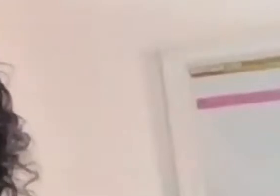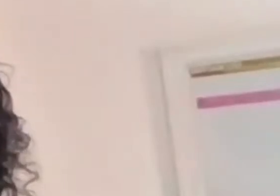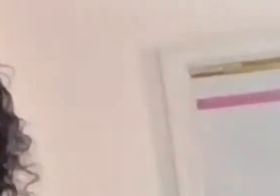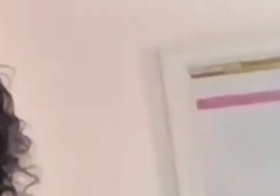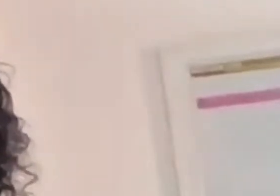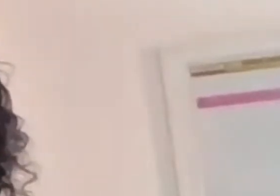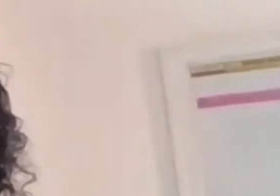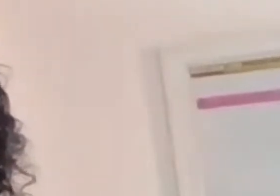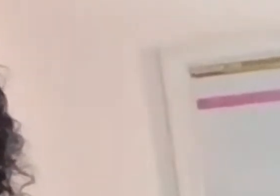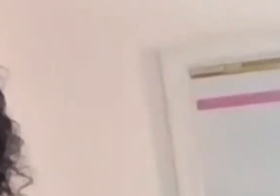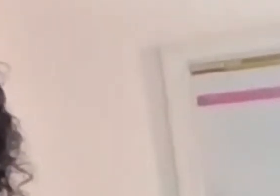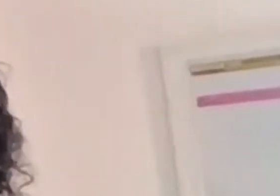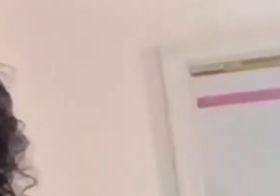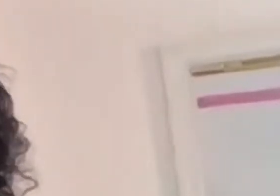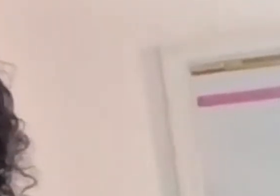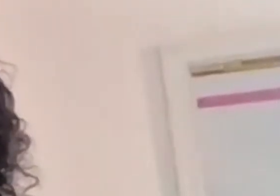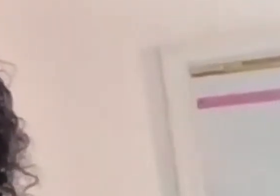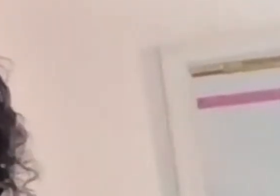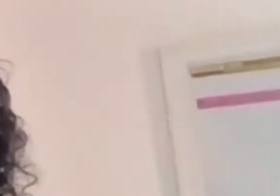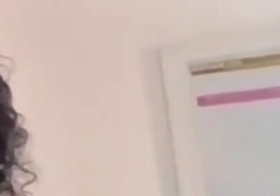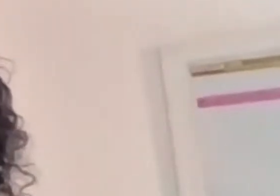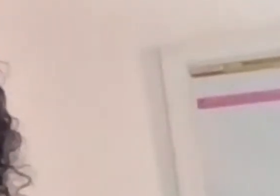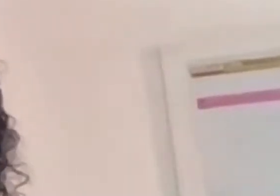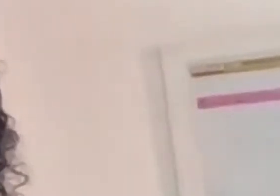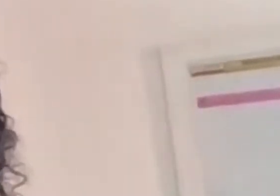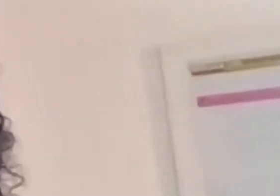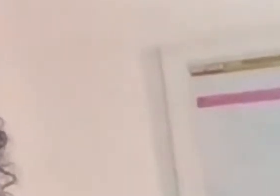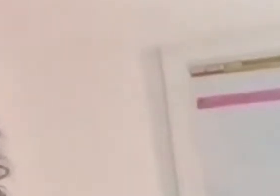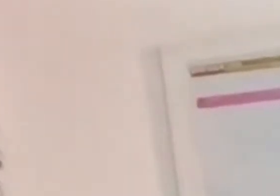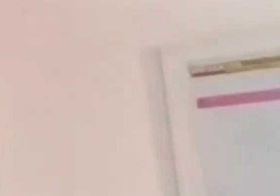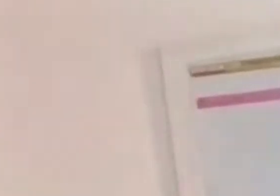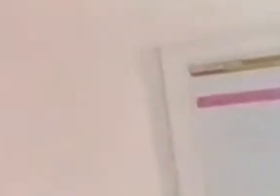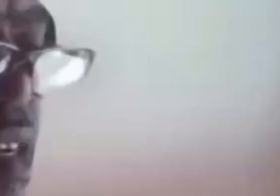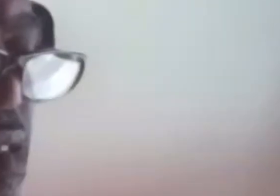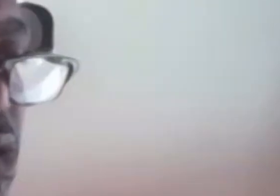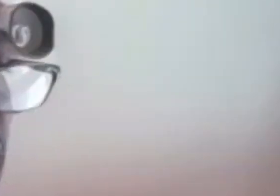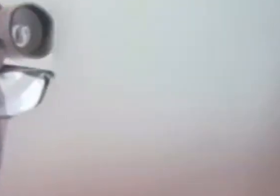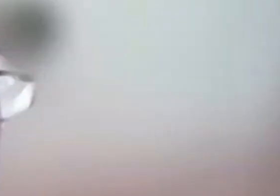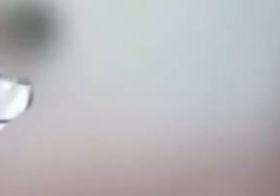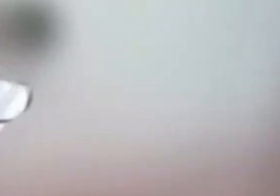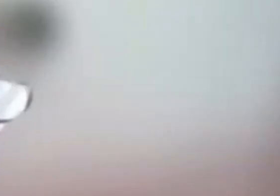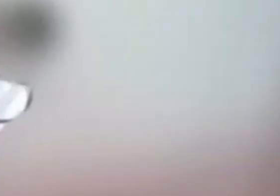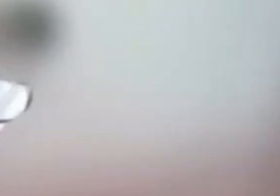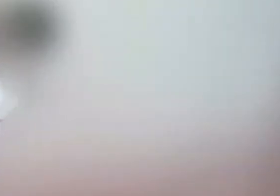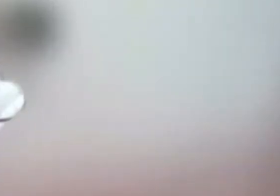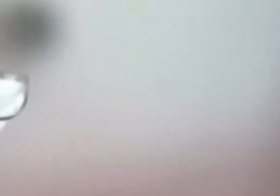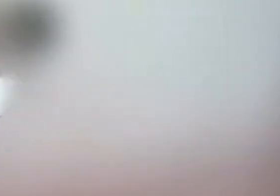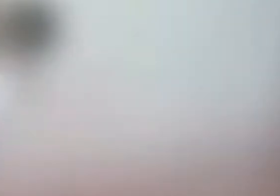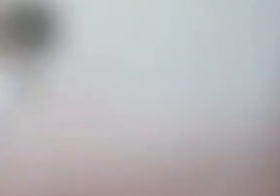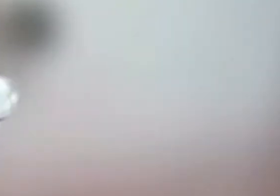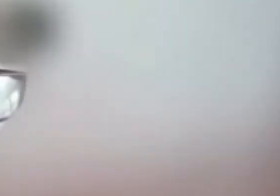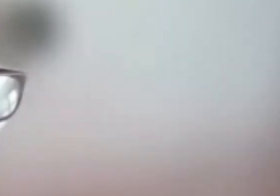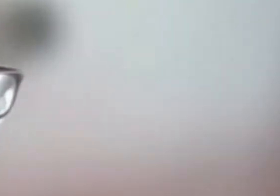So over to you, Arthur, for confirming the dates and times. Thanks, Dr. Greaves.